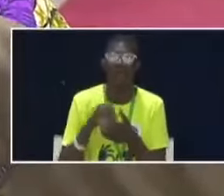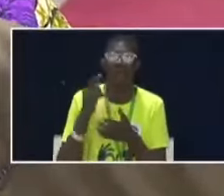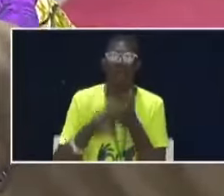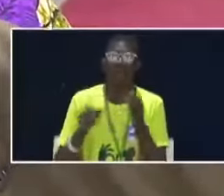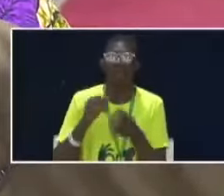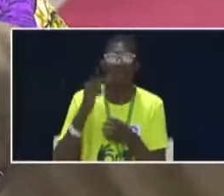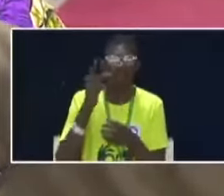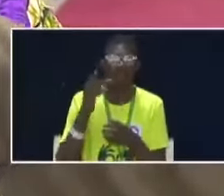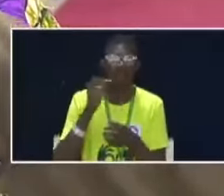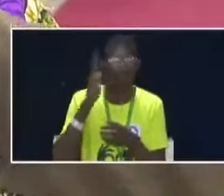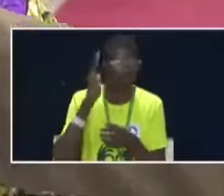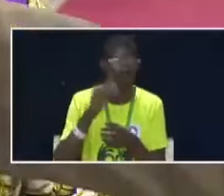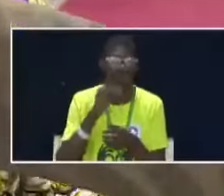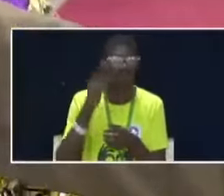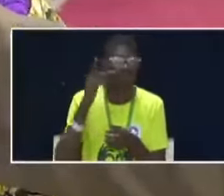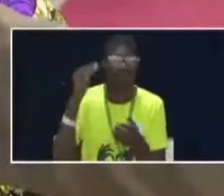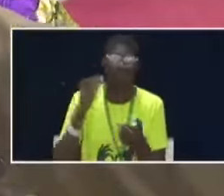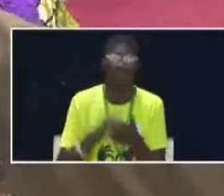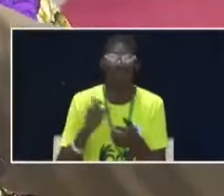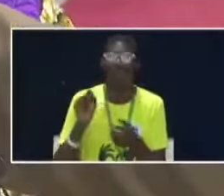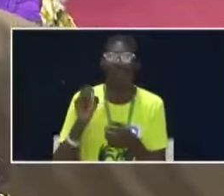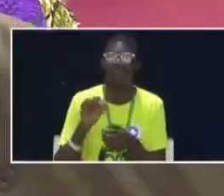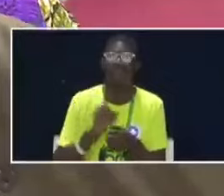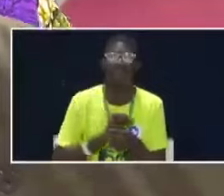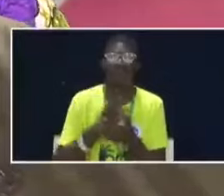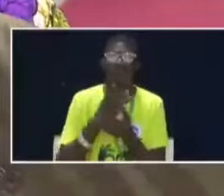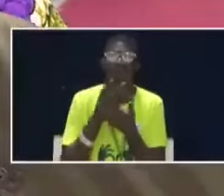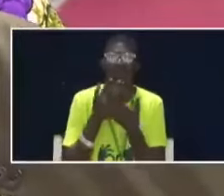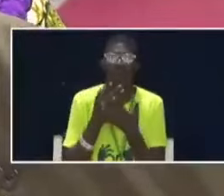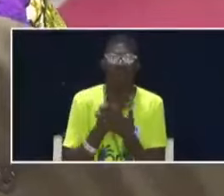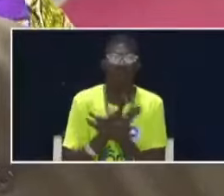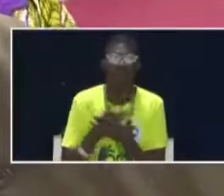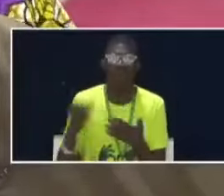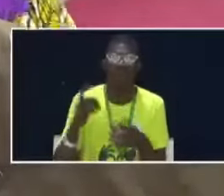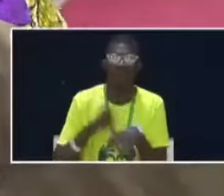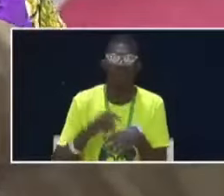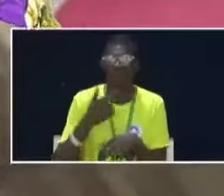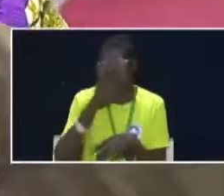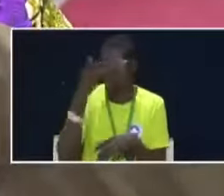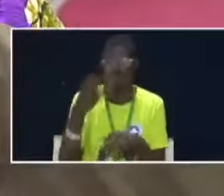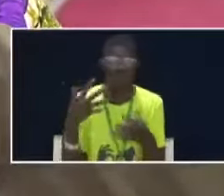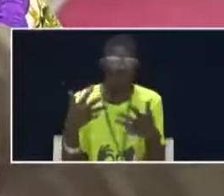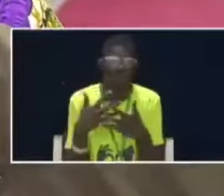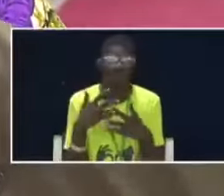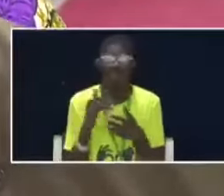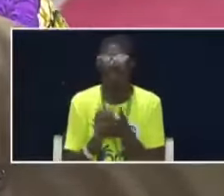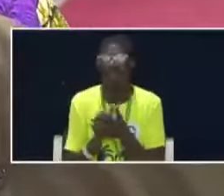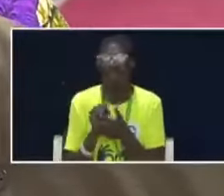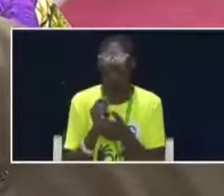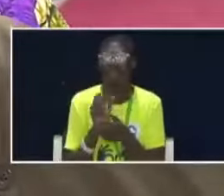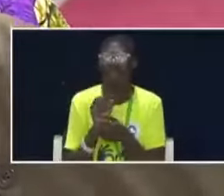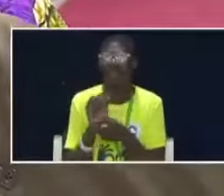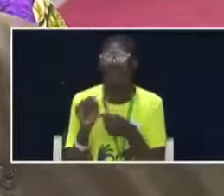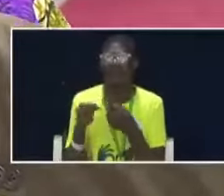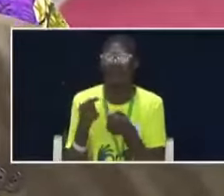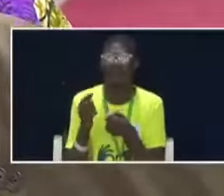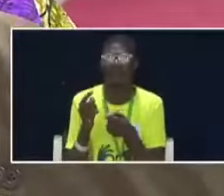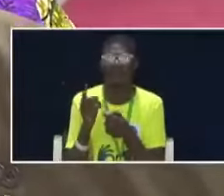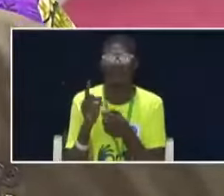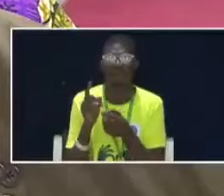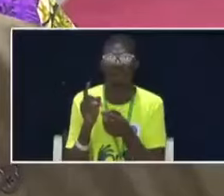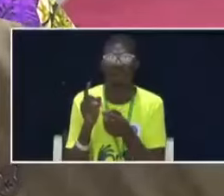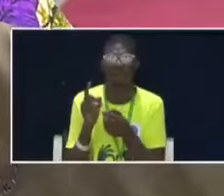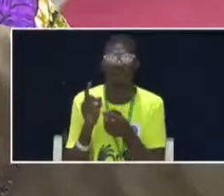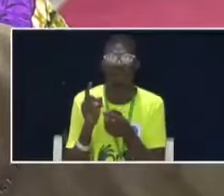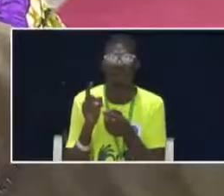saw before, they will not see it again. So I wasted time because of the fear. So November,